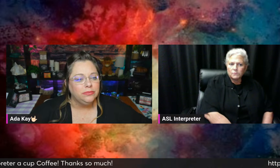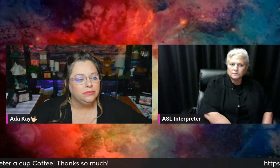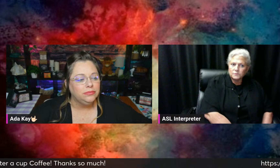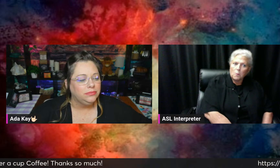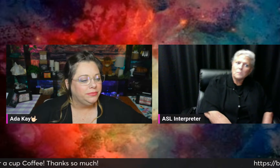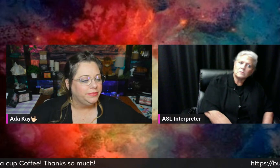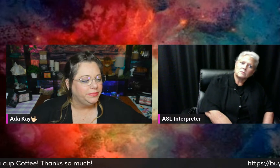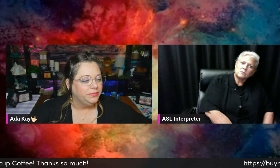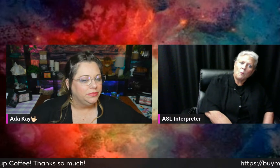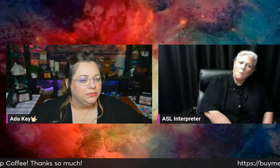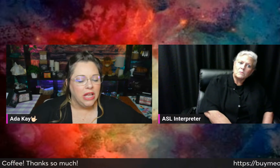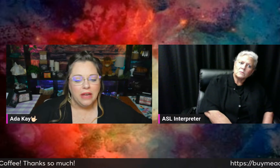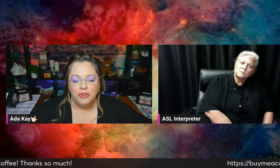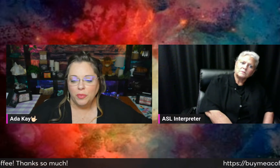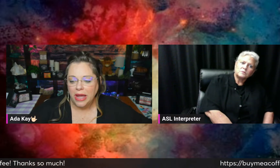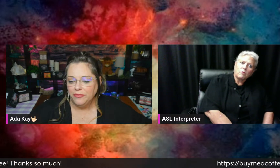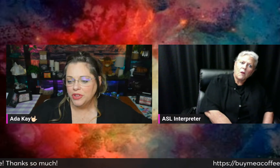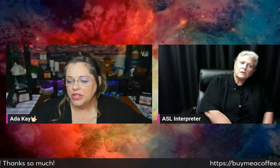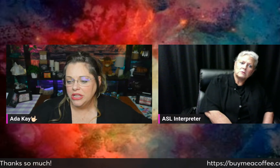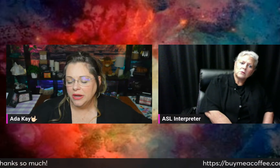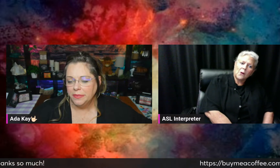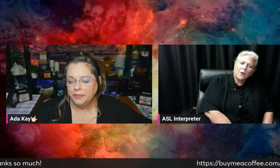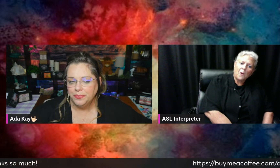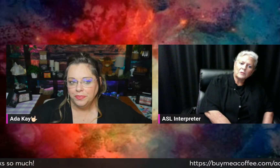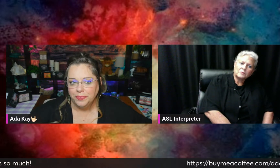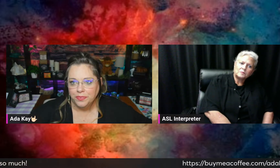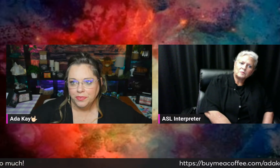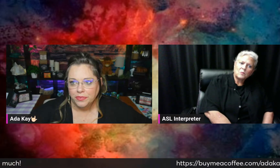Spam. I feel bad for the